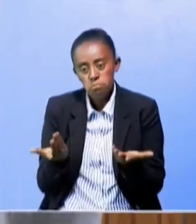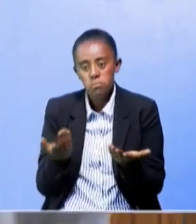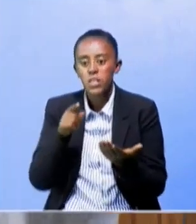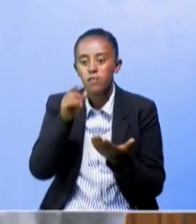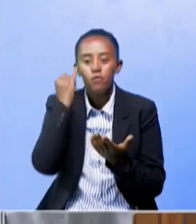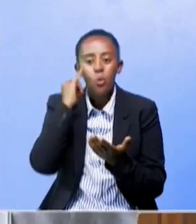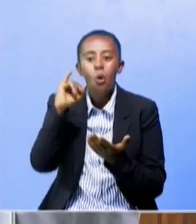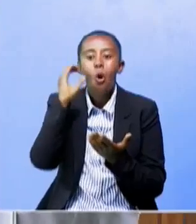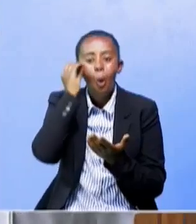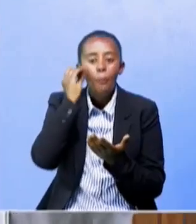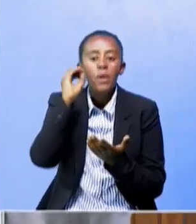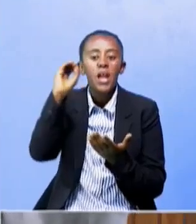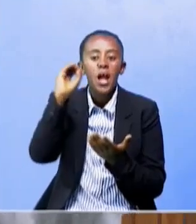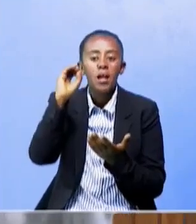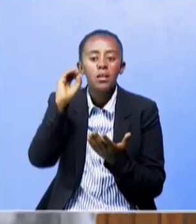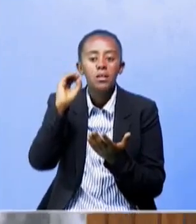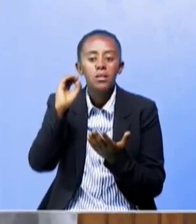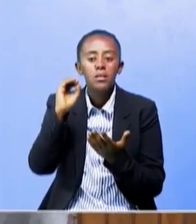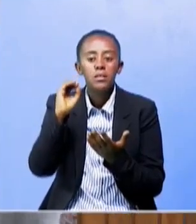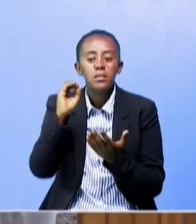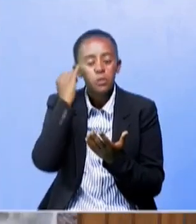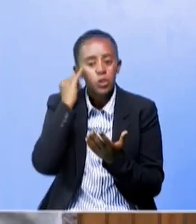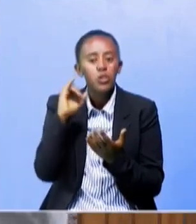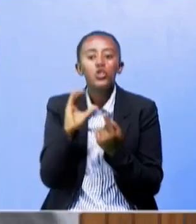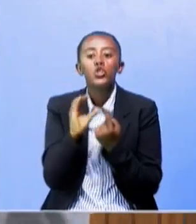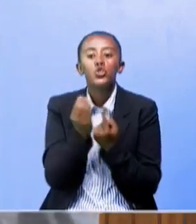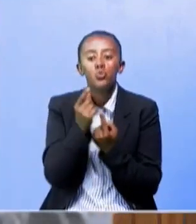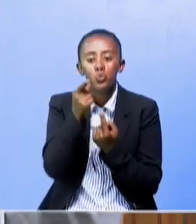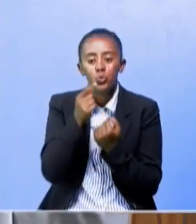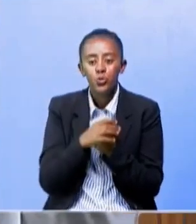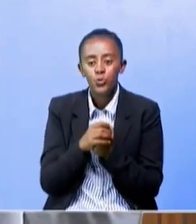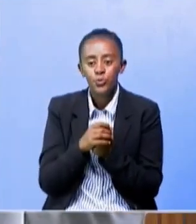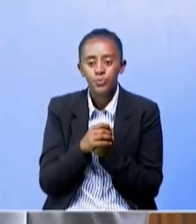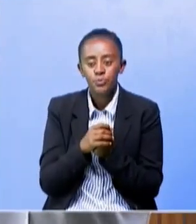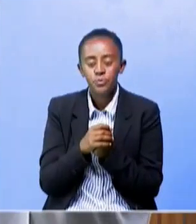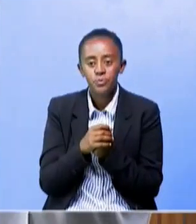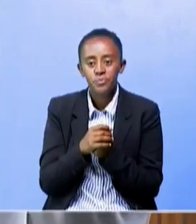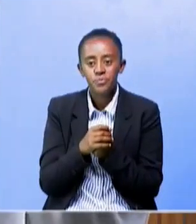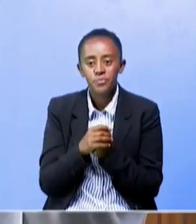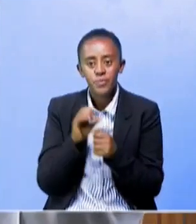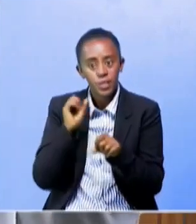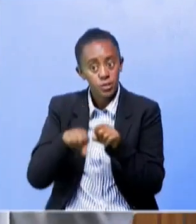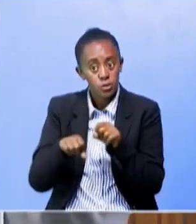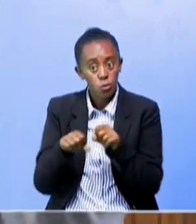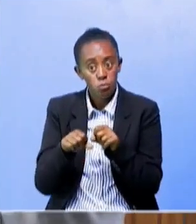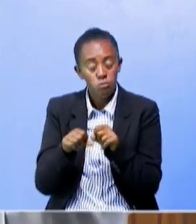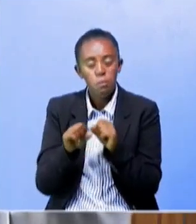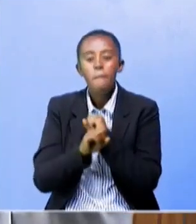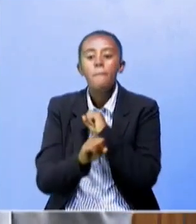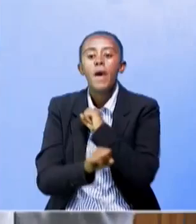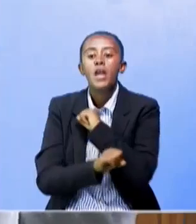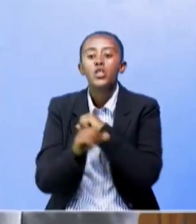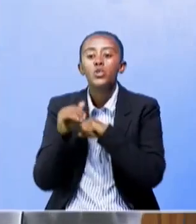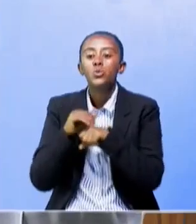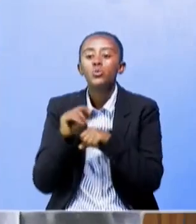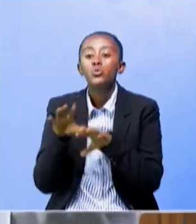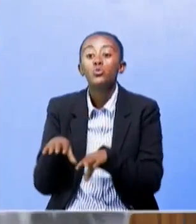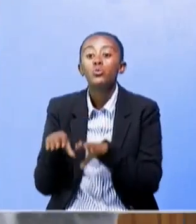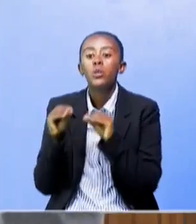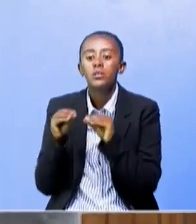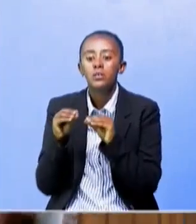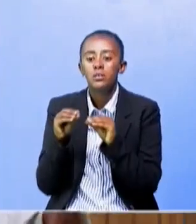opinion regarding these issues. So it's based on what? The